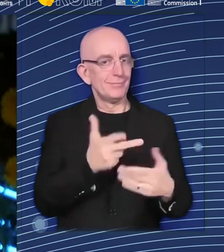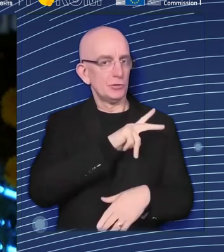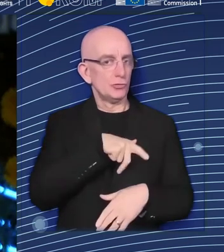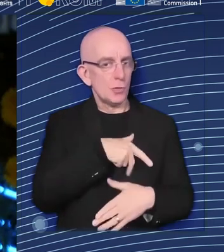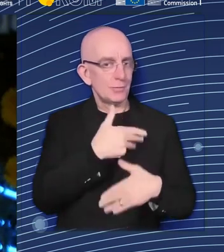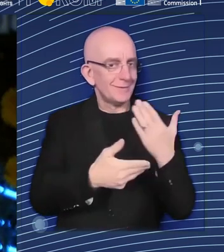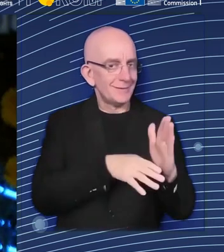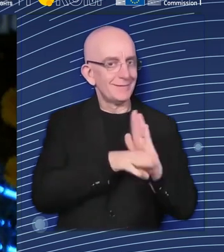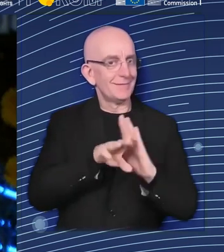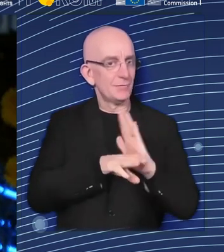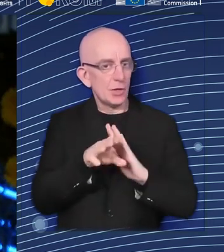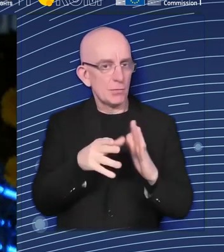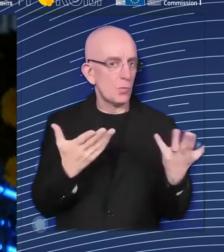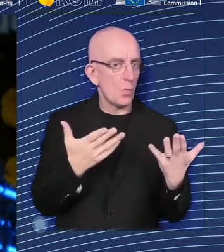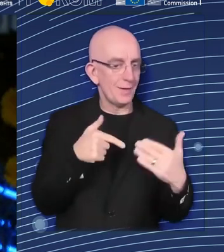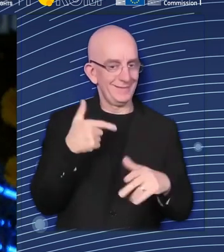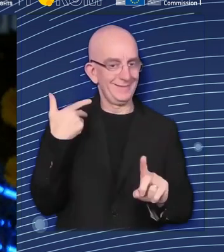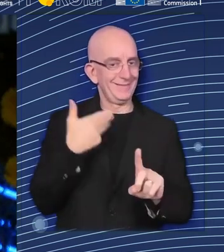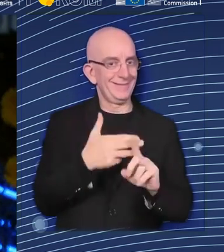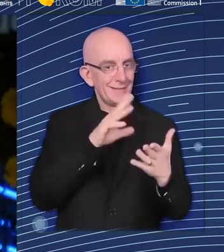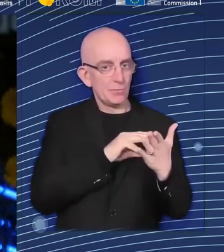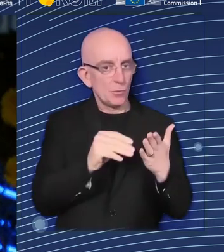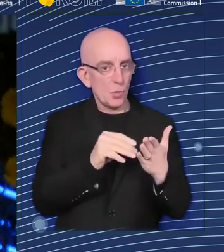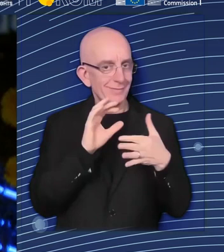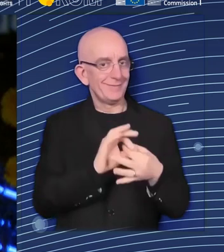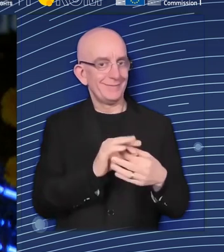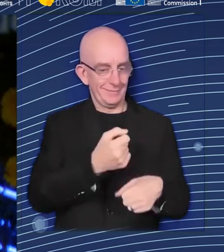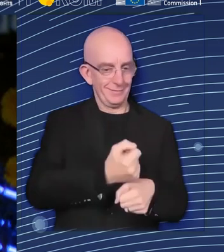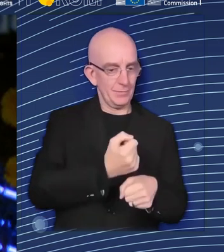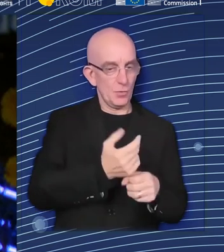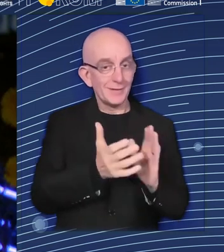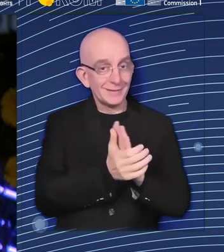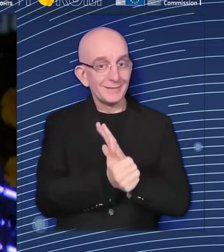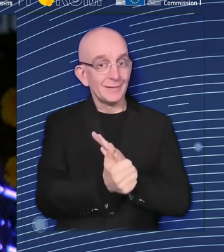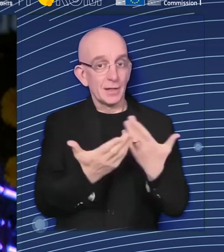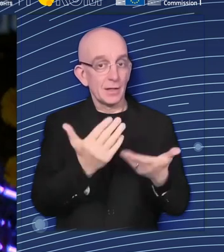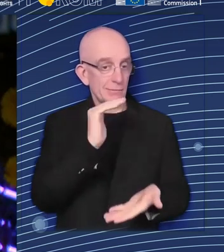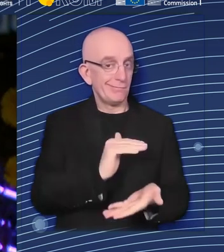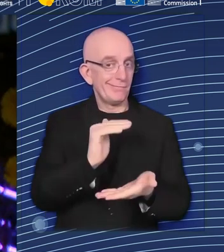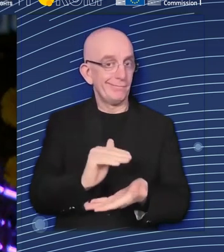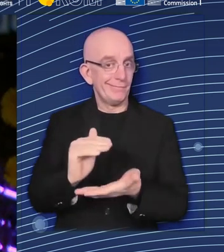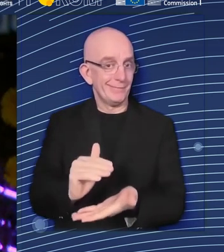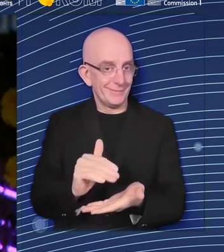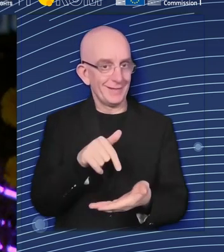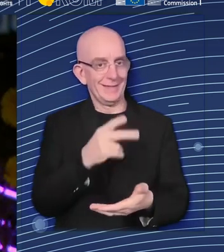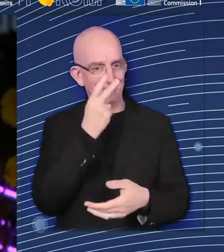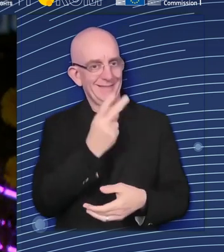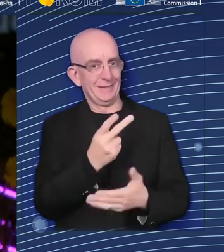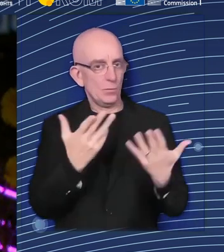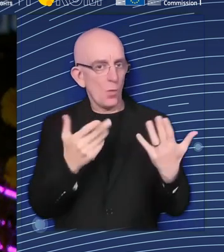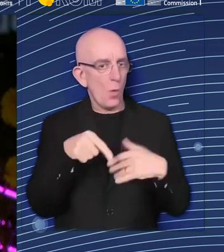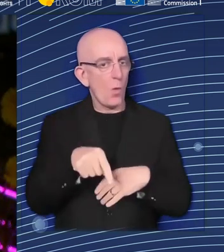everyone, require not only skills development, but also improving working conditions. So this is something that we should be working